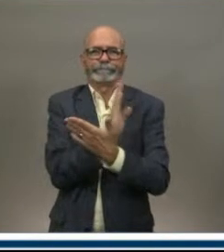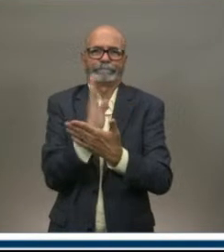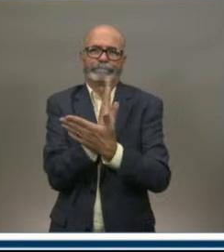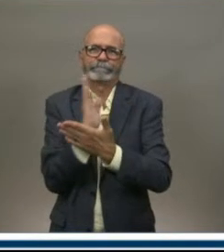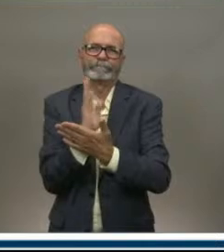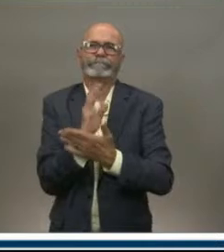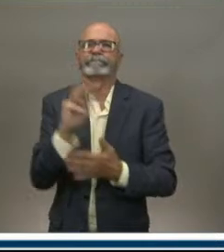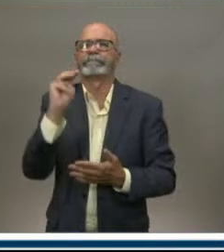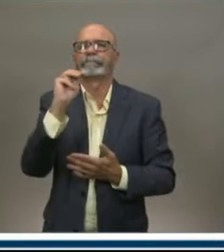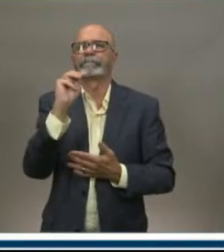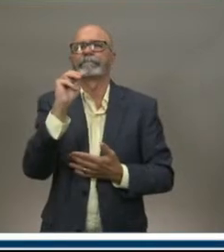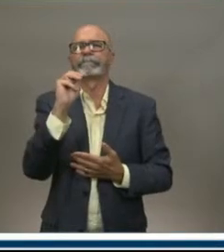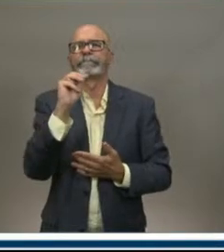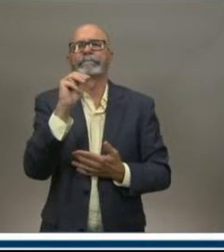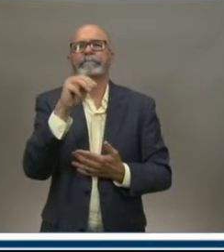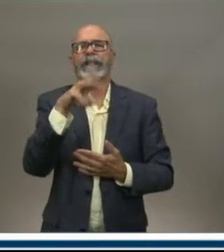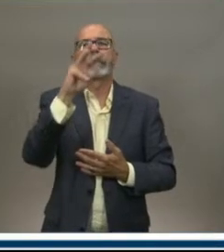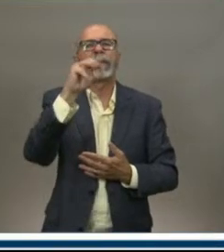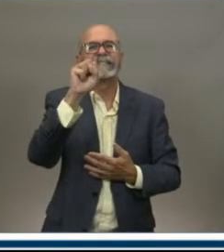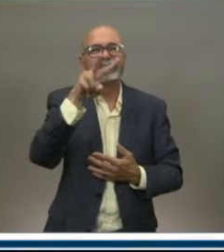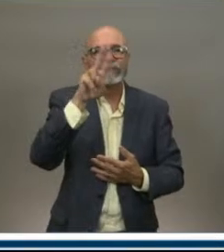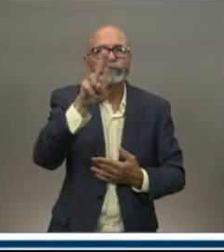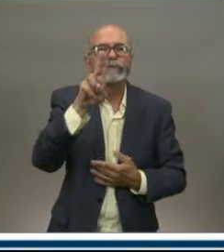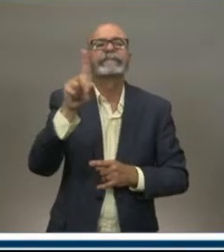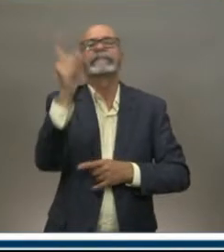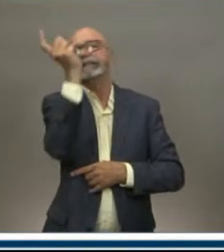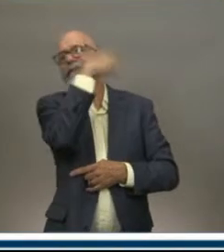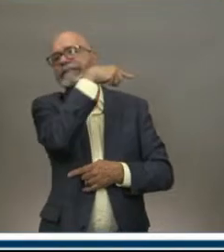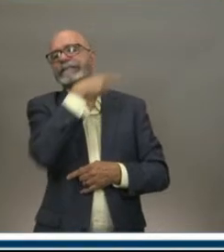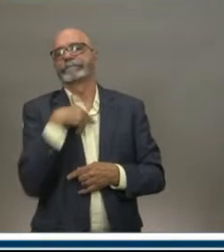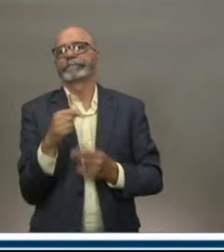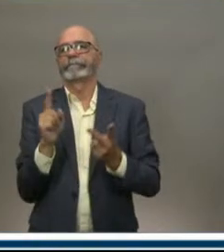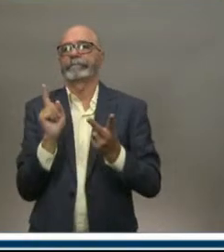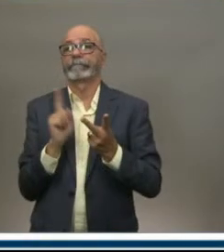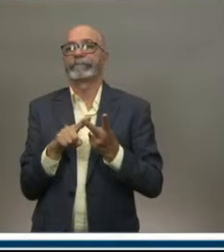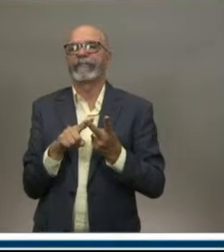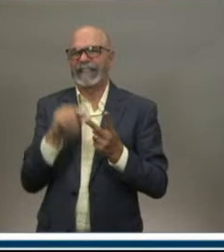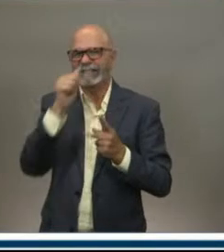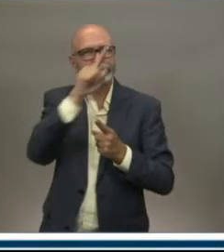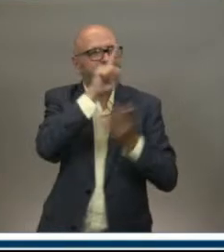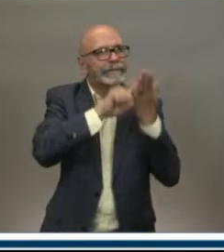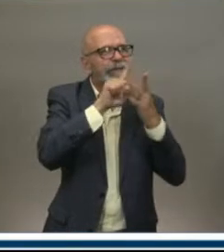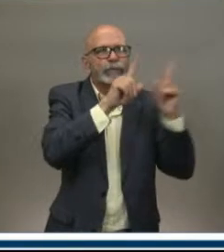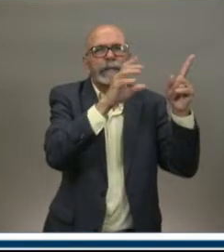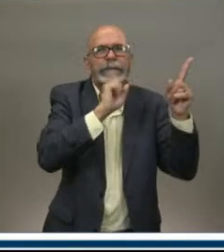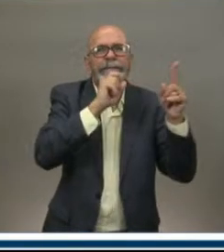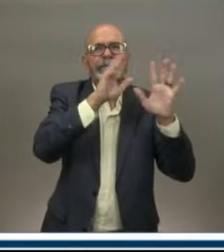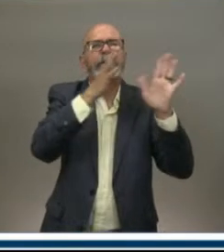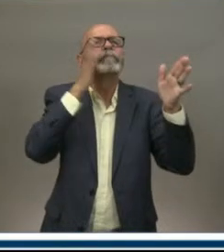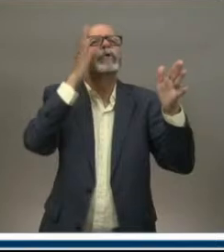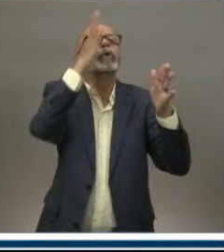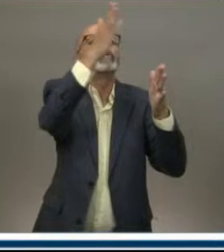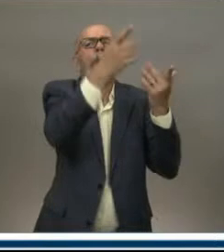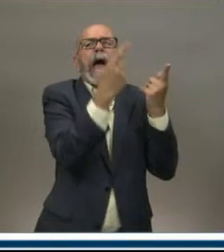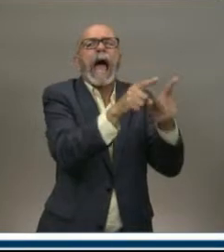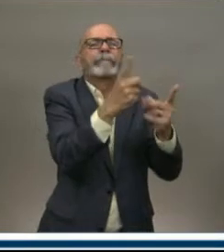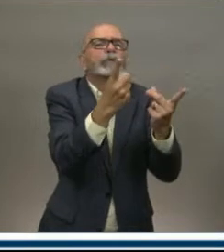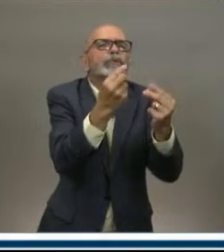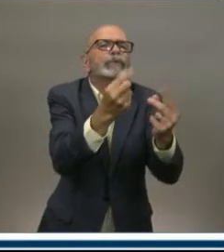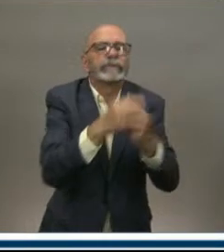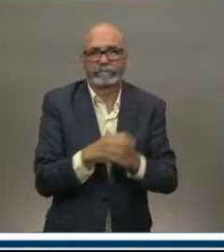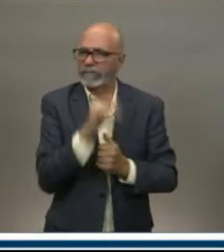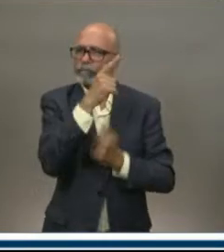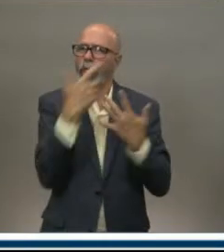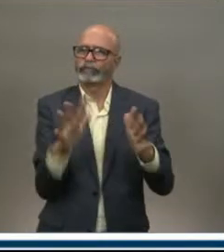dig into that specific area to chart our path forward. Go ahead, Mike, with your